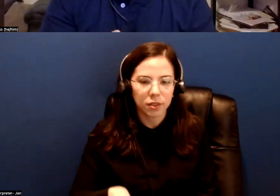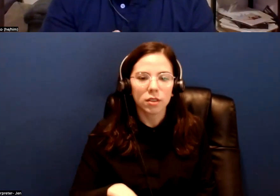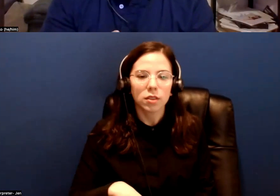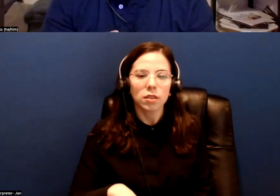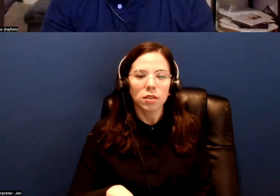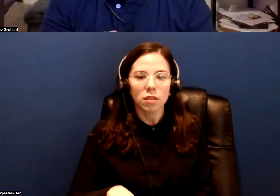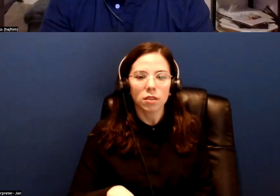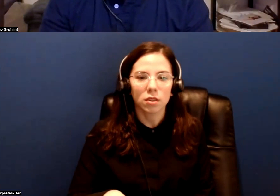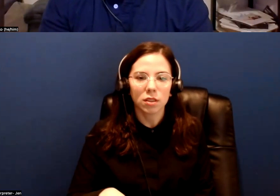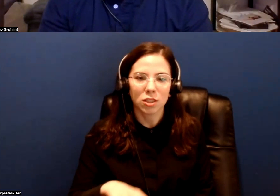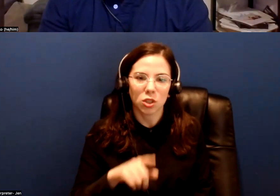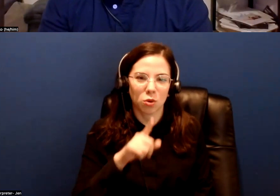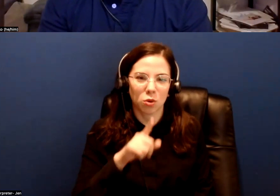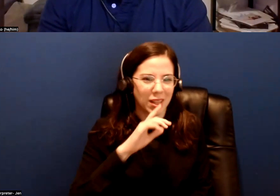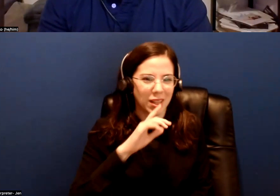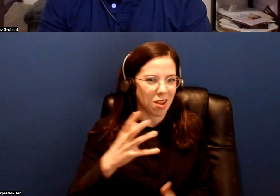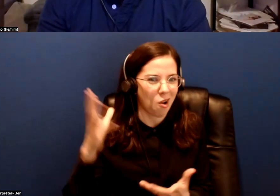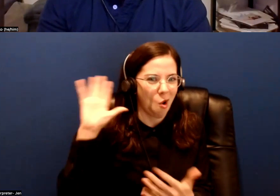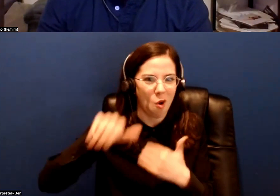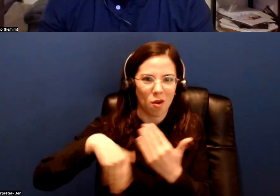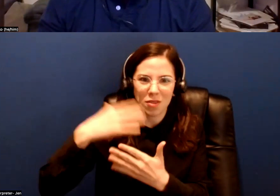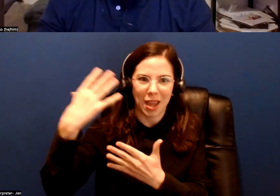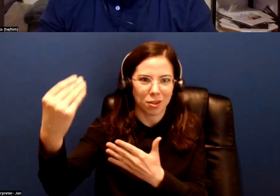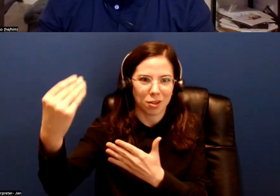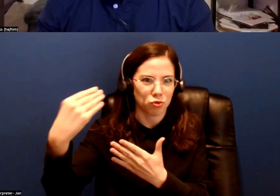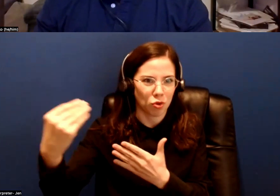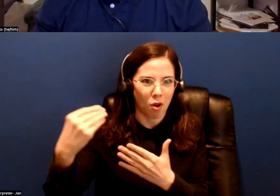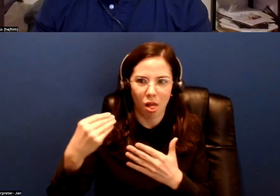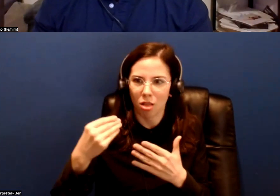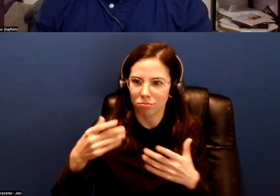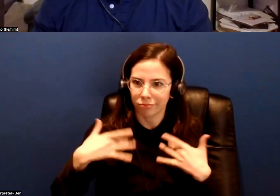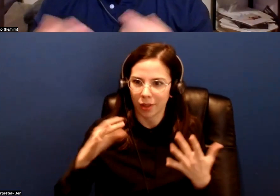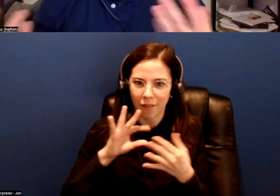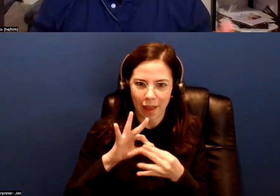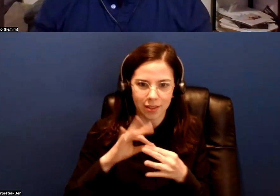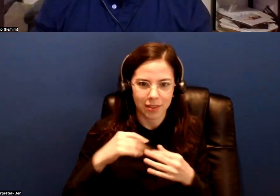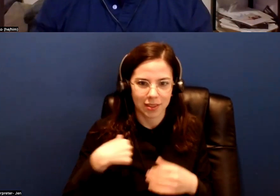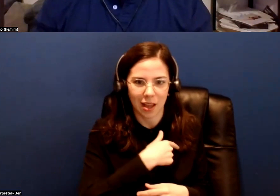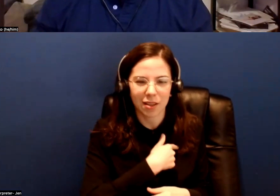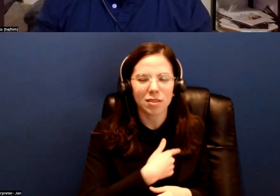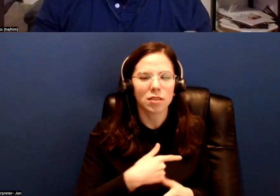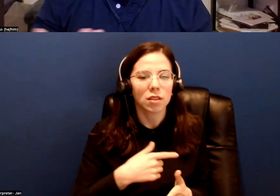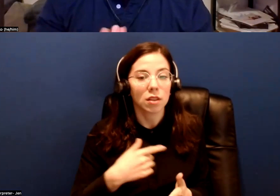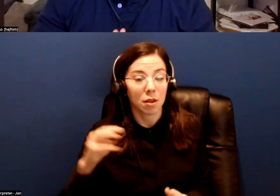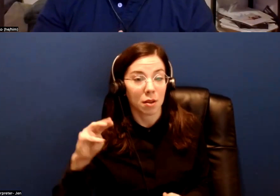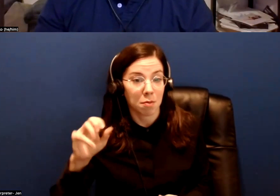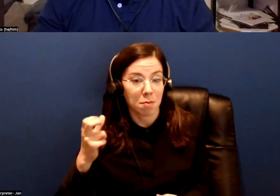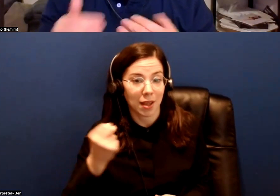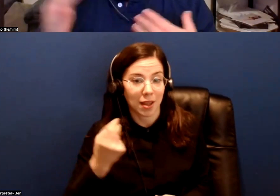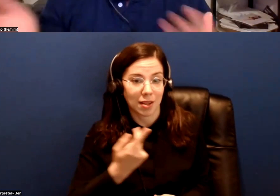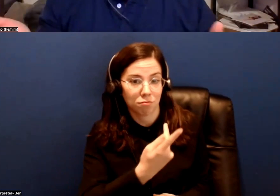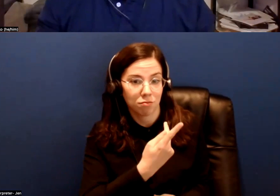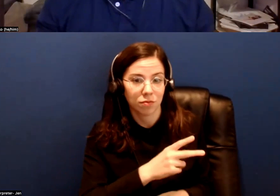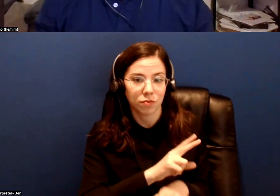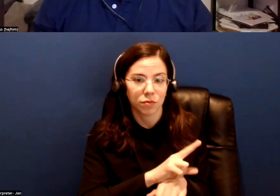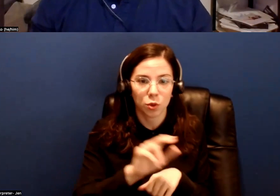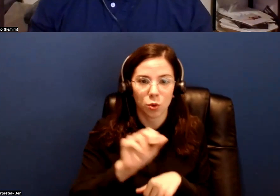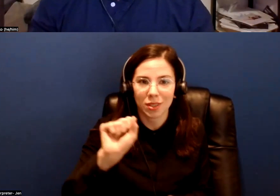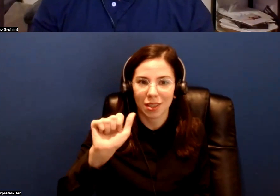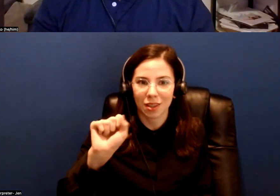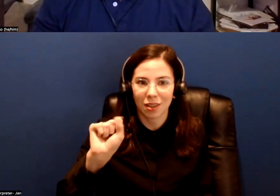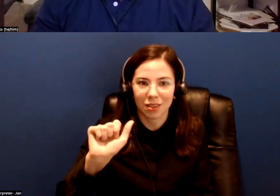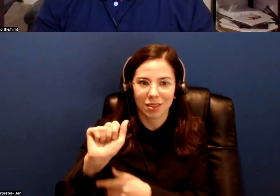two of us, we use a platform called Asana quite frequently, which is a task management software. They have a free